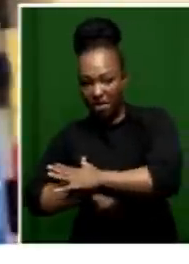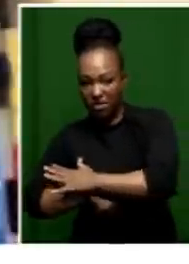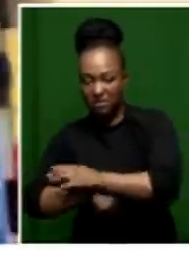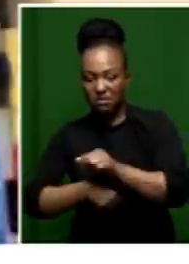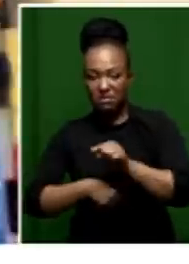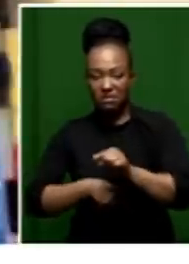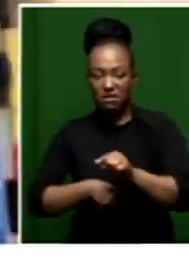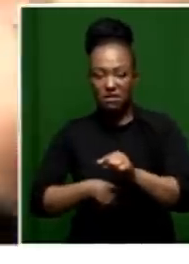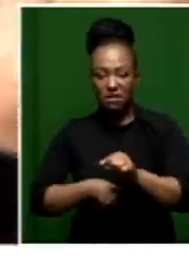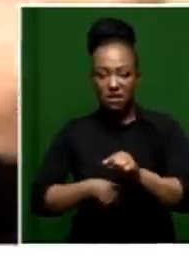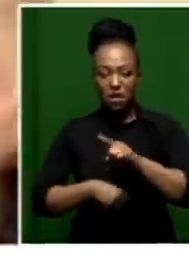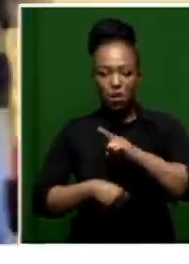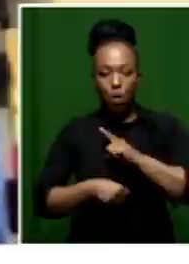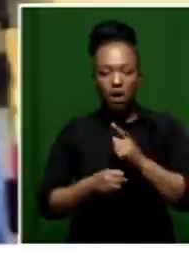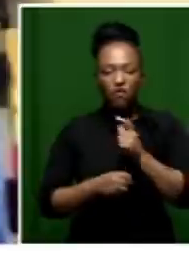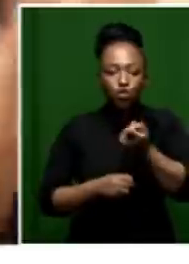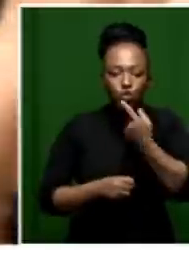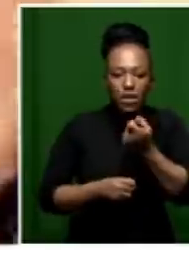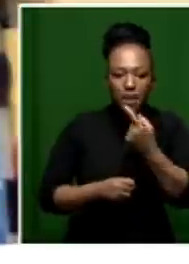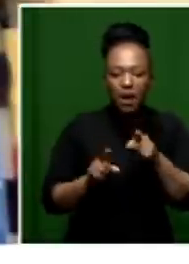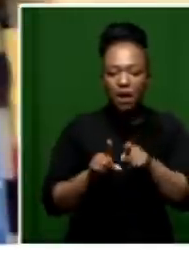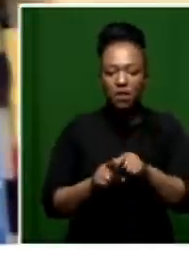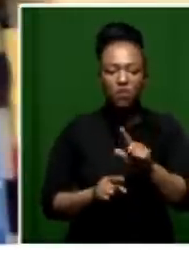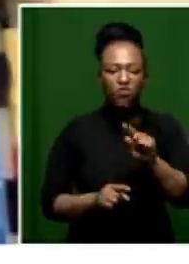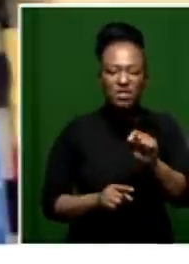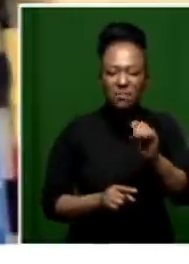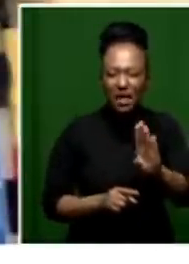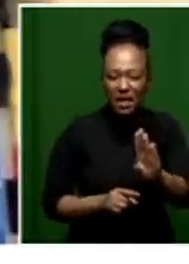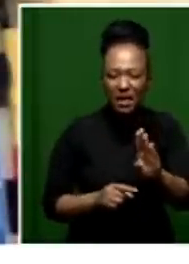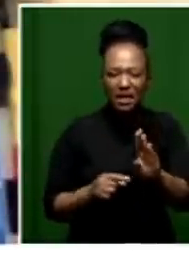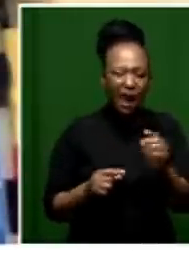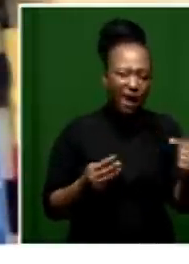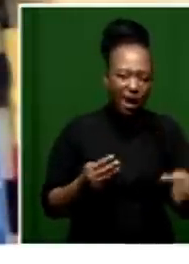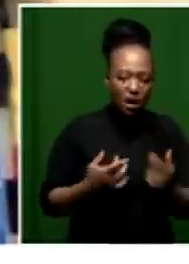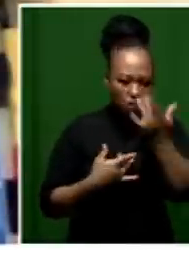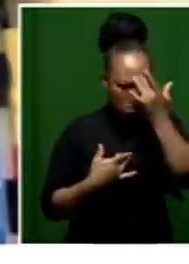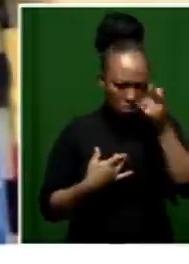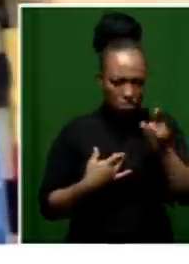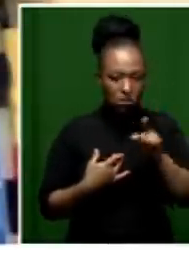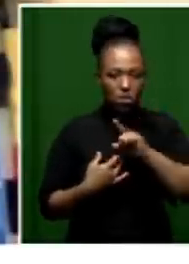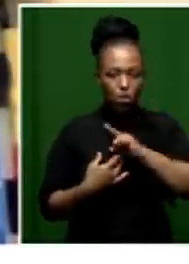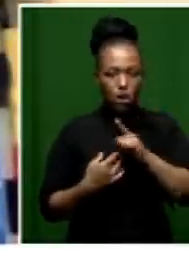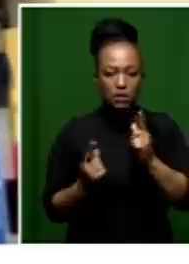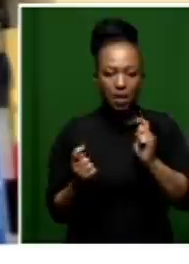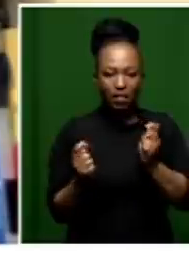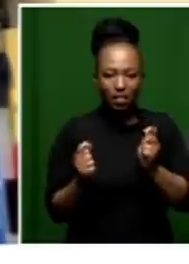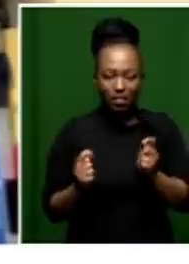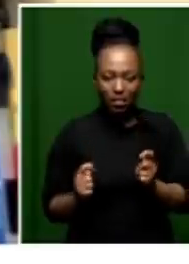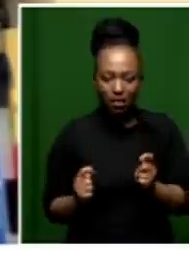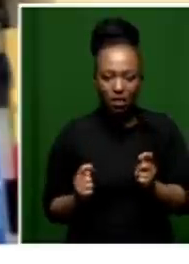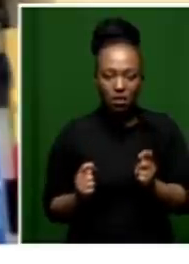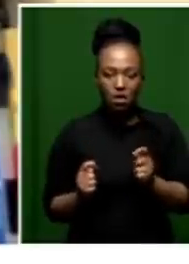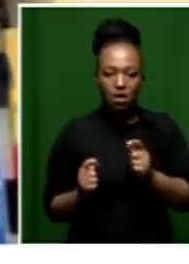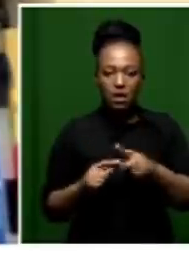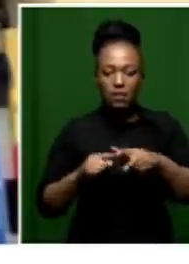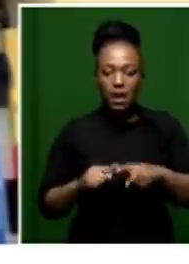HIV developed resistance to treatment, and TB also. So what they will do, they will mutate to be less affected